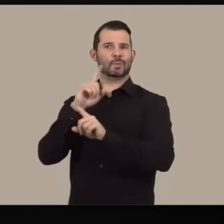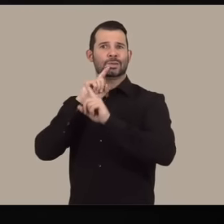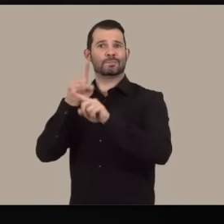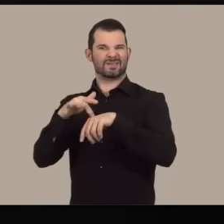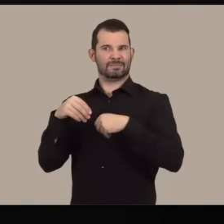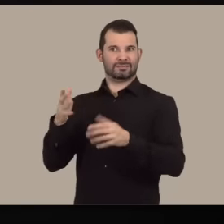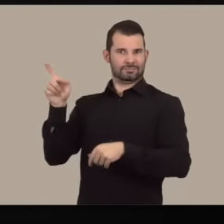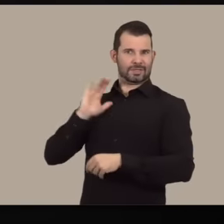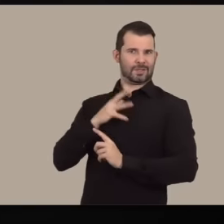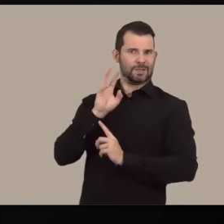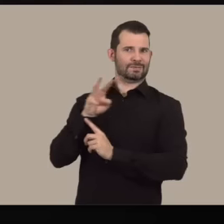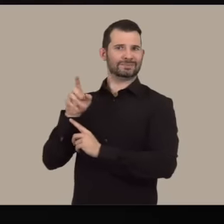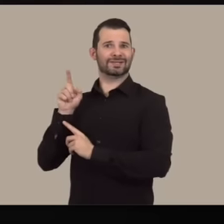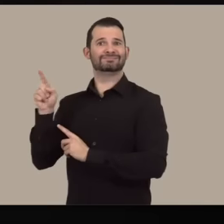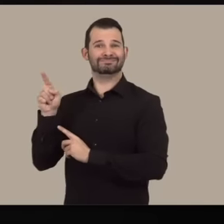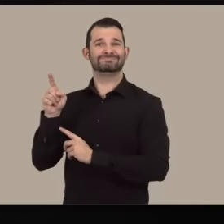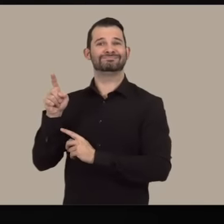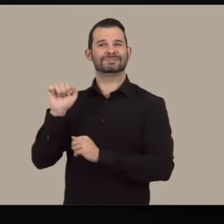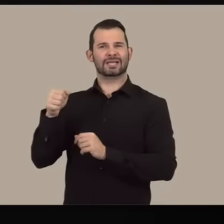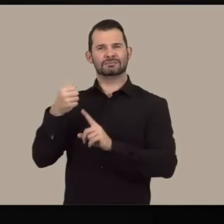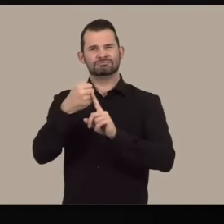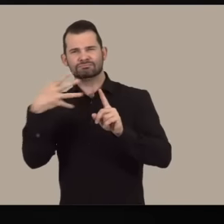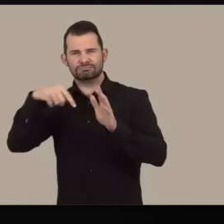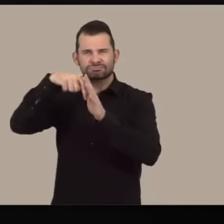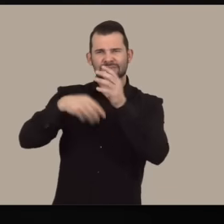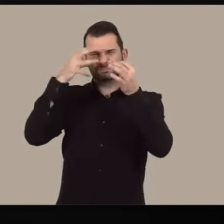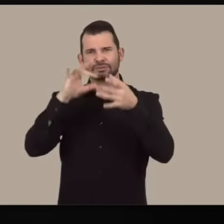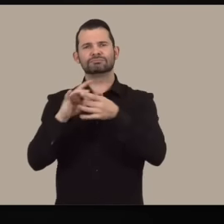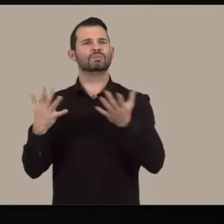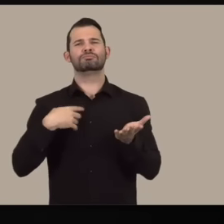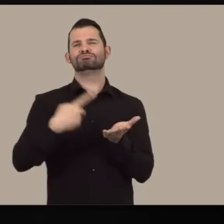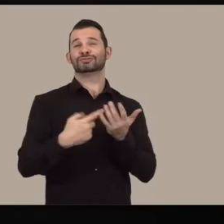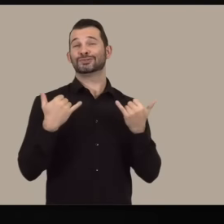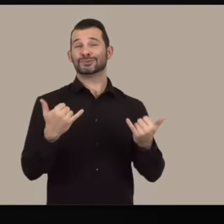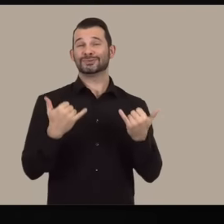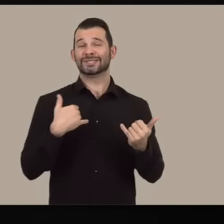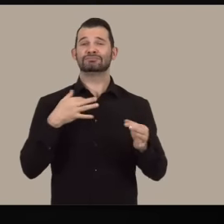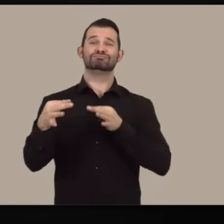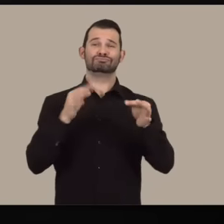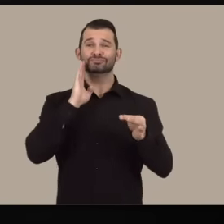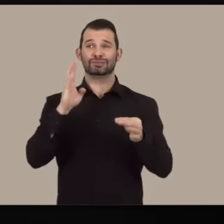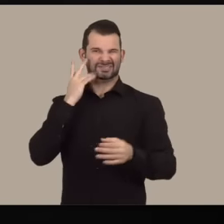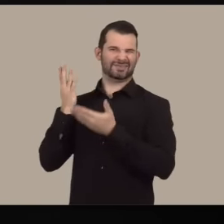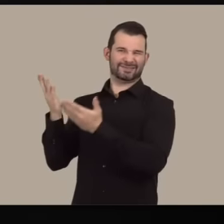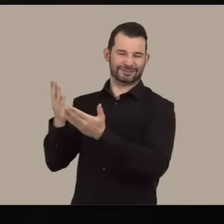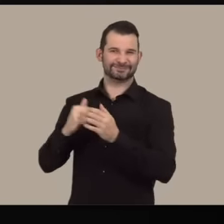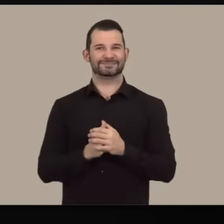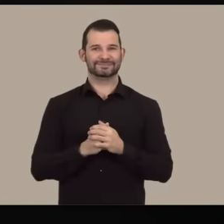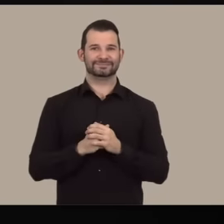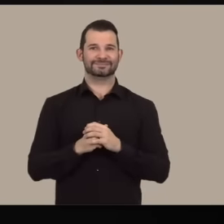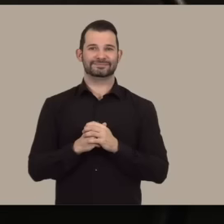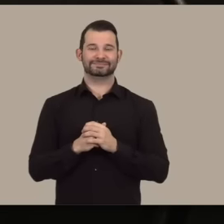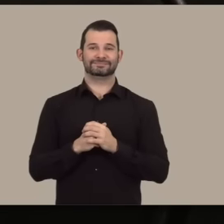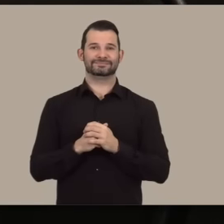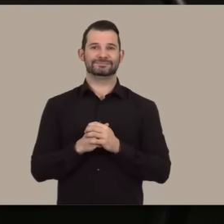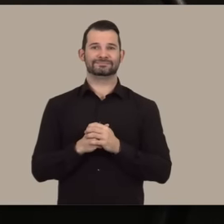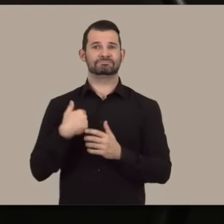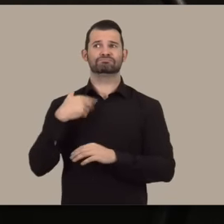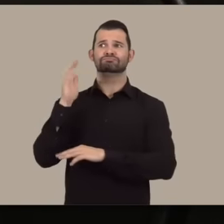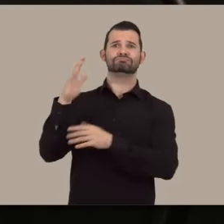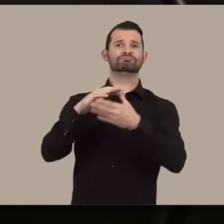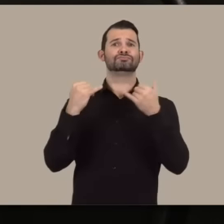2023-24 annual report, available on our website for detailed information on what I'll be talking about. I'm